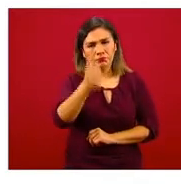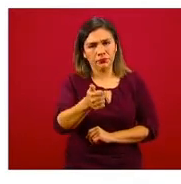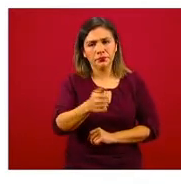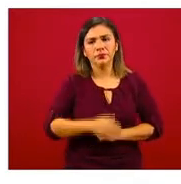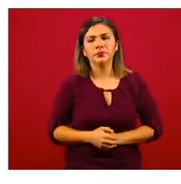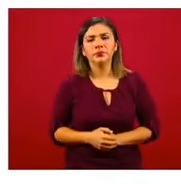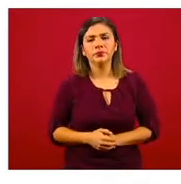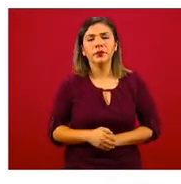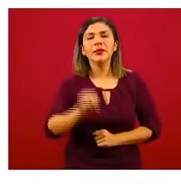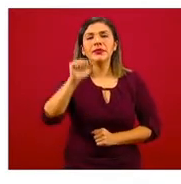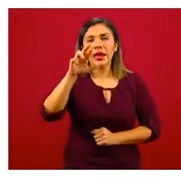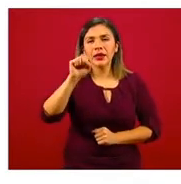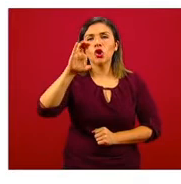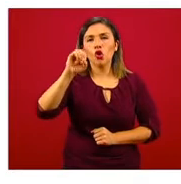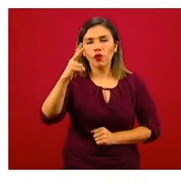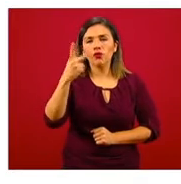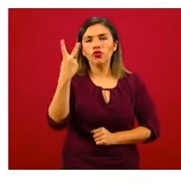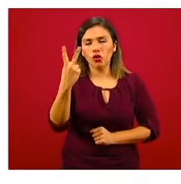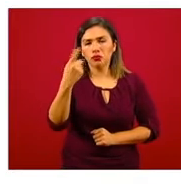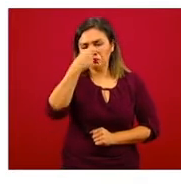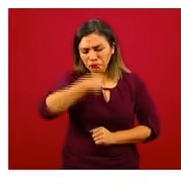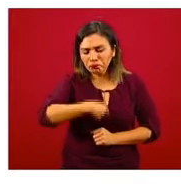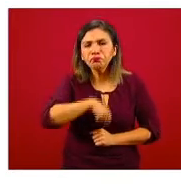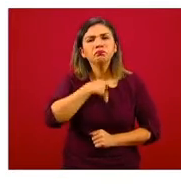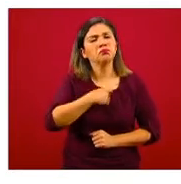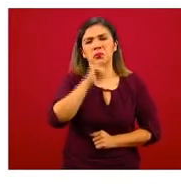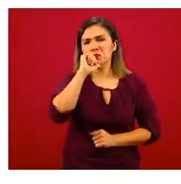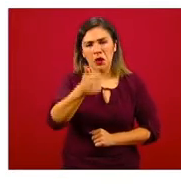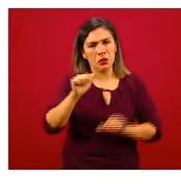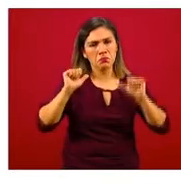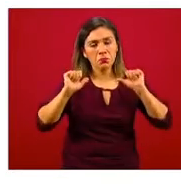118,137 tested negative.